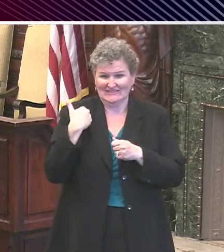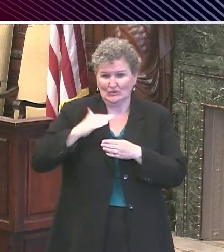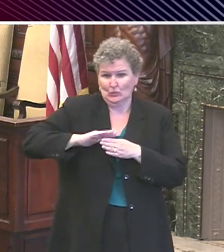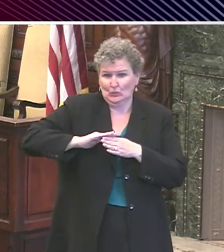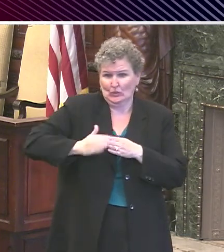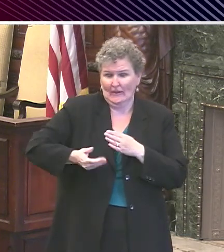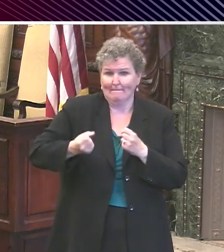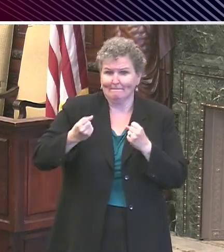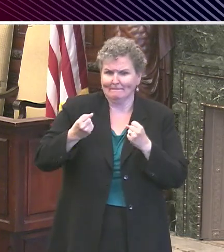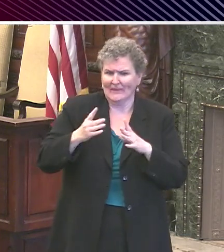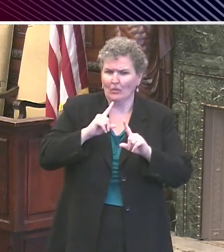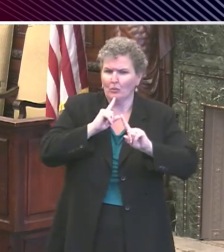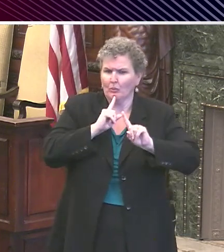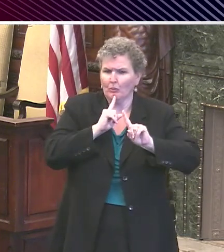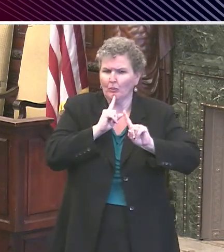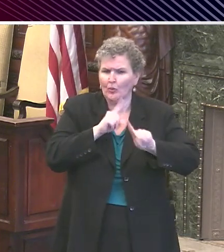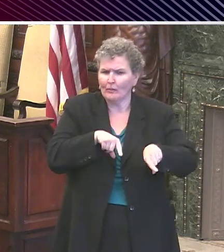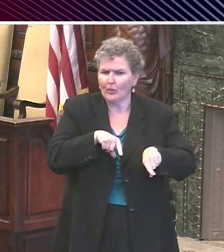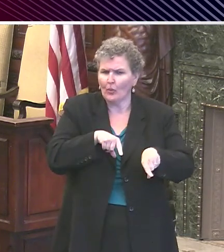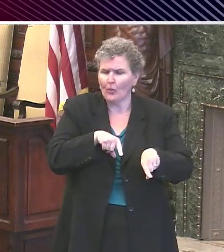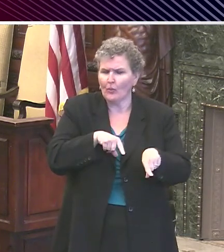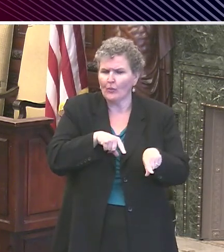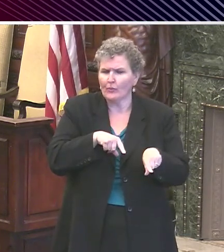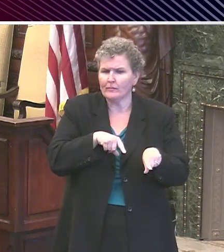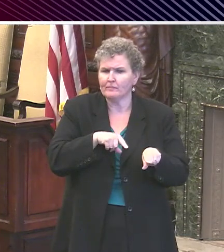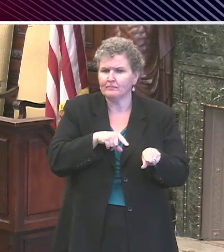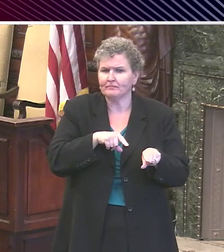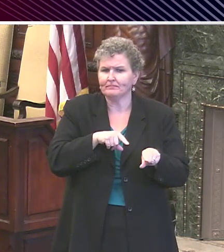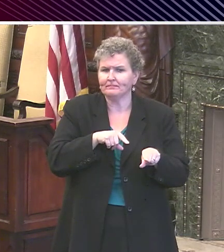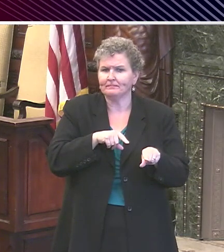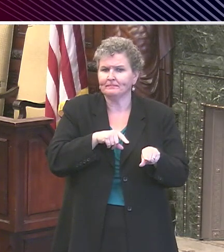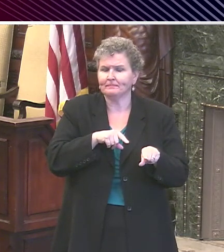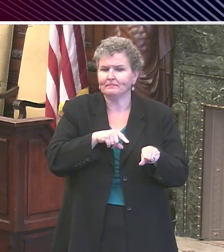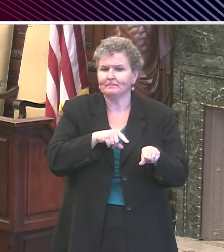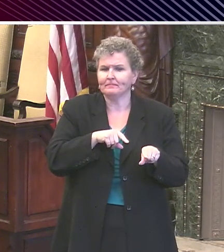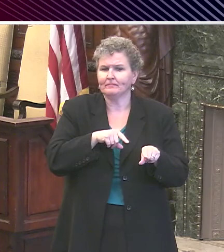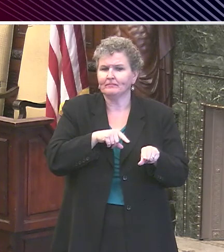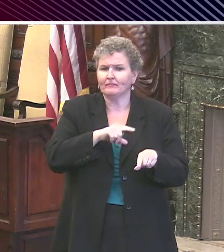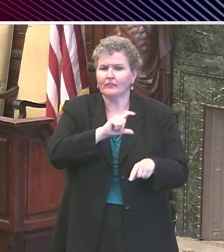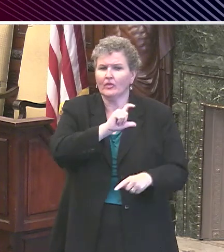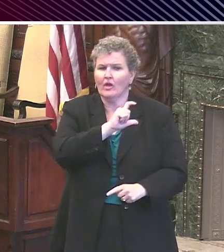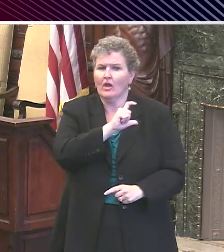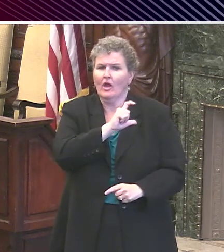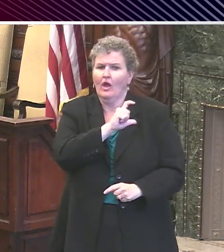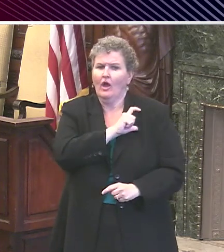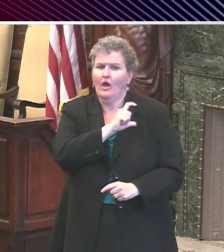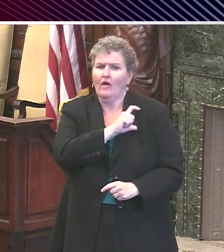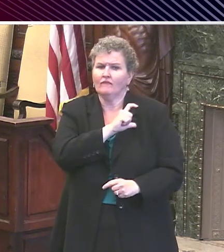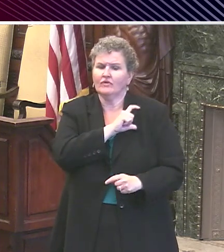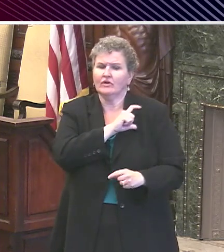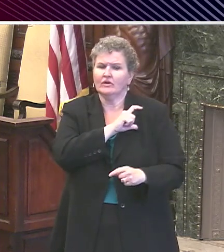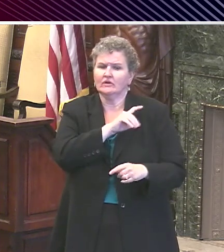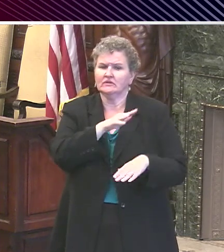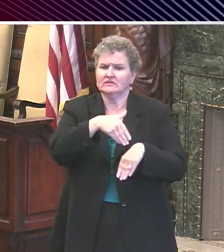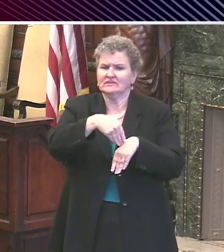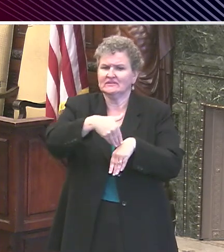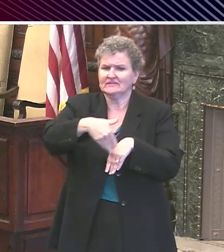reports at different parks of park officers or officers being dispatched to